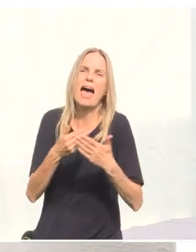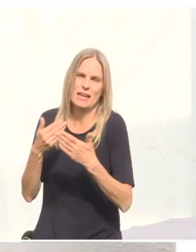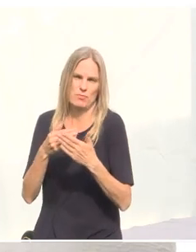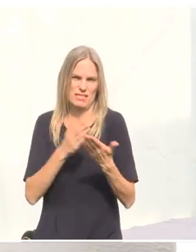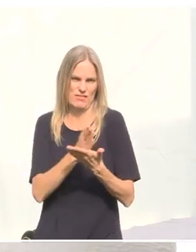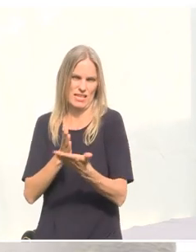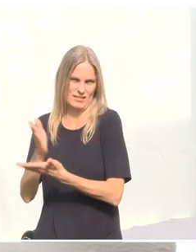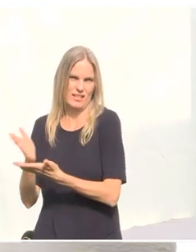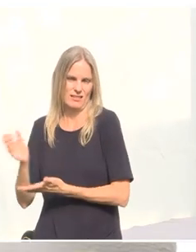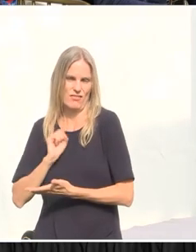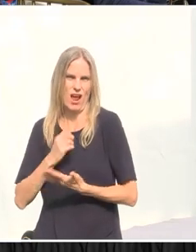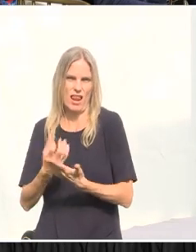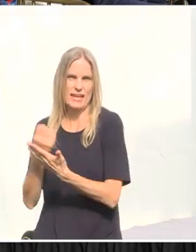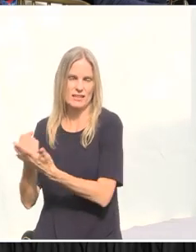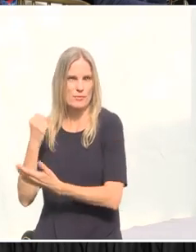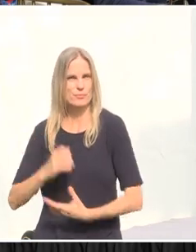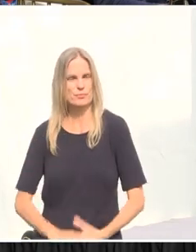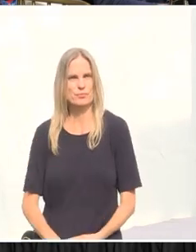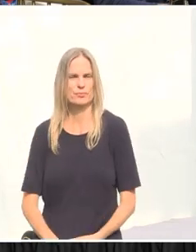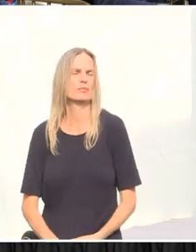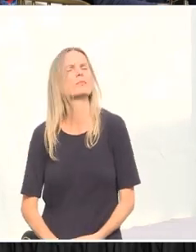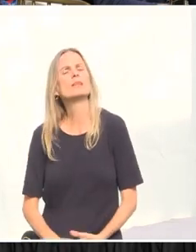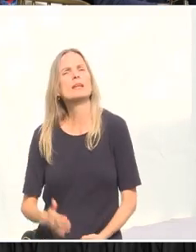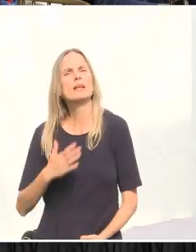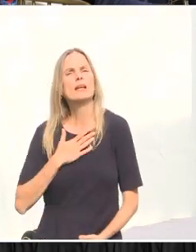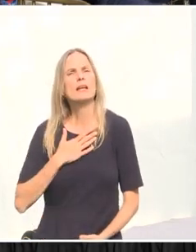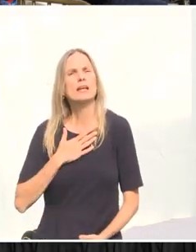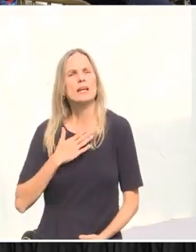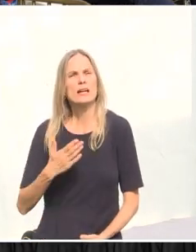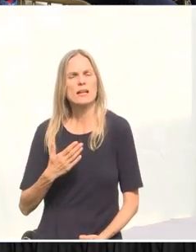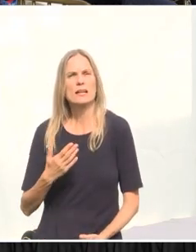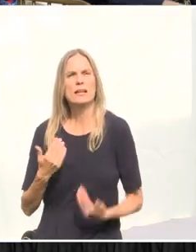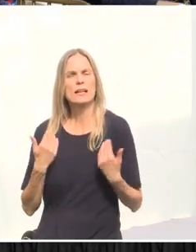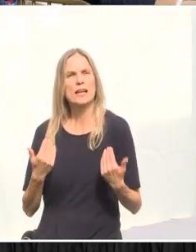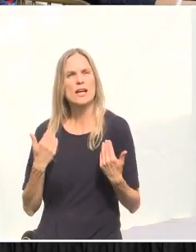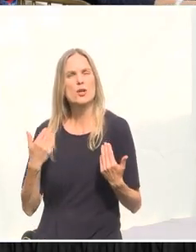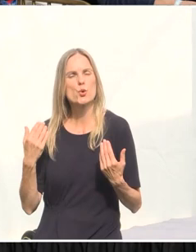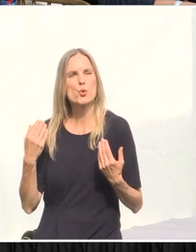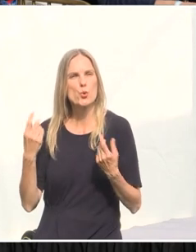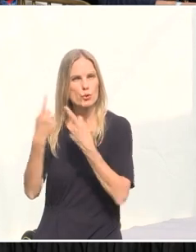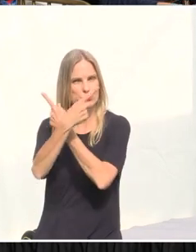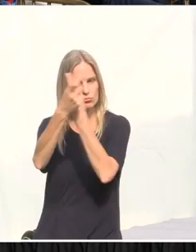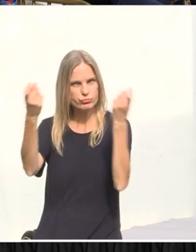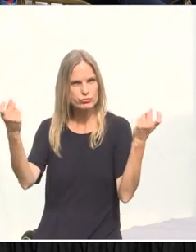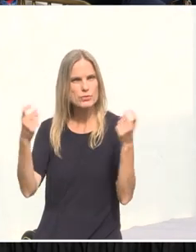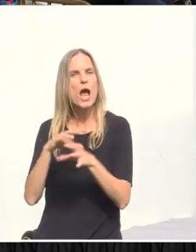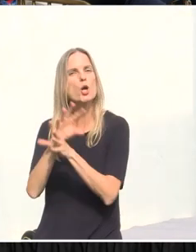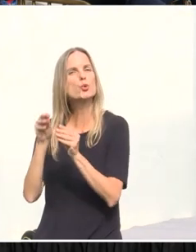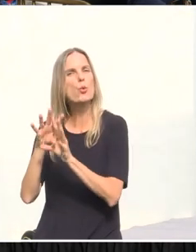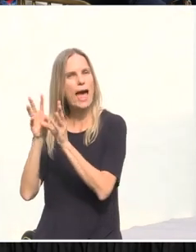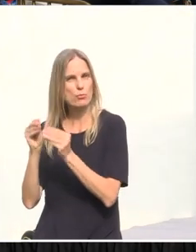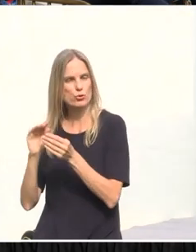available. Thank you. Thank you, gentlemen. Let me now share our results of